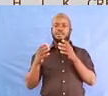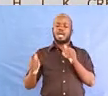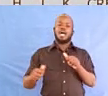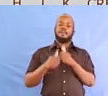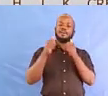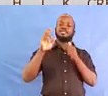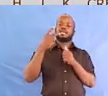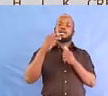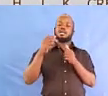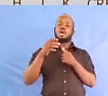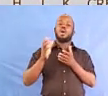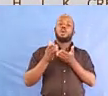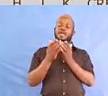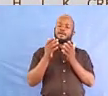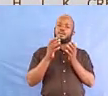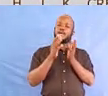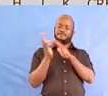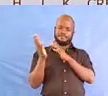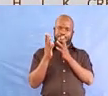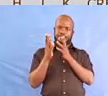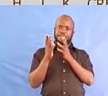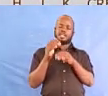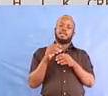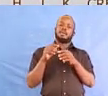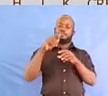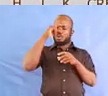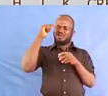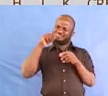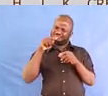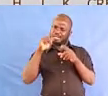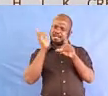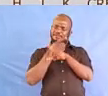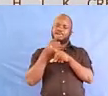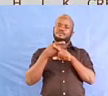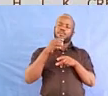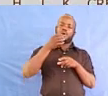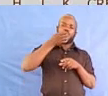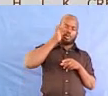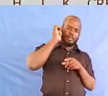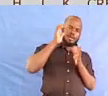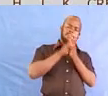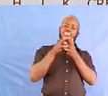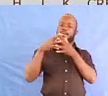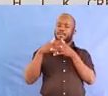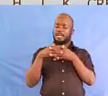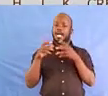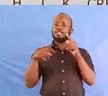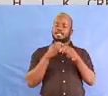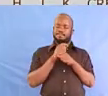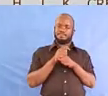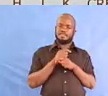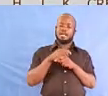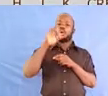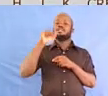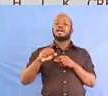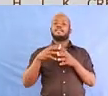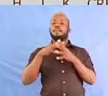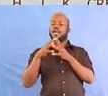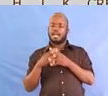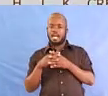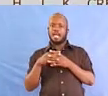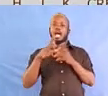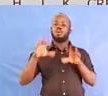have been infected by a second wave of emergence, as their subtype profiles are markedly different than the European and North American